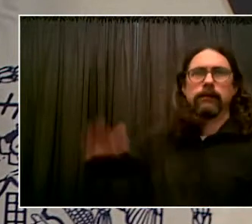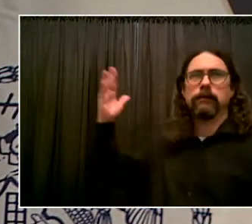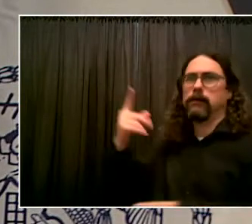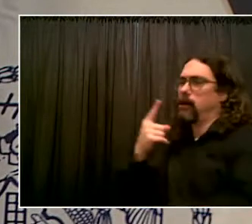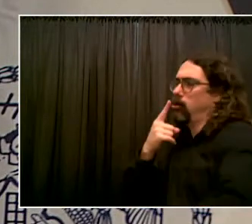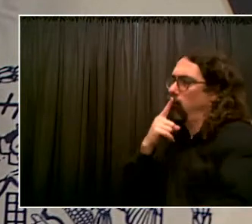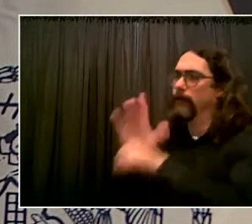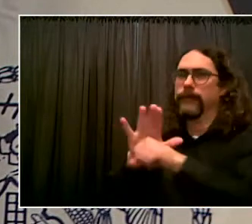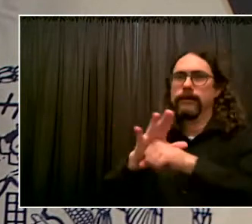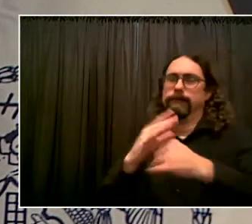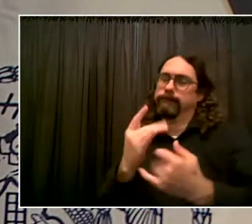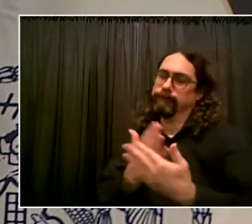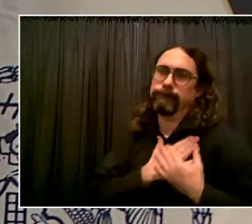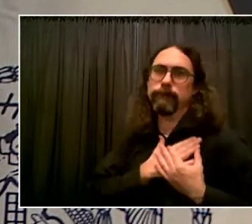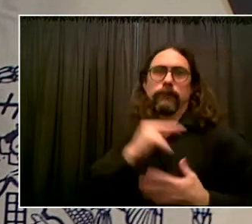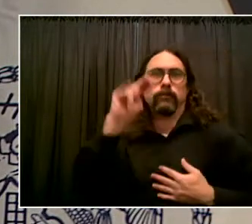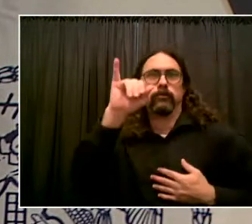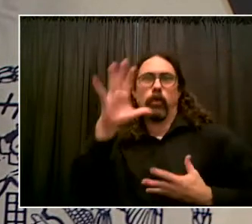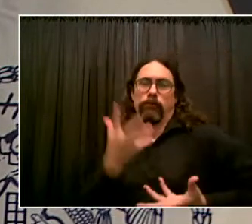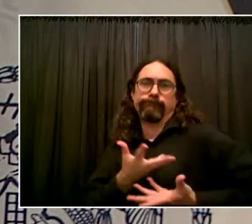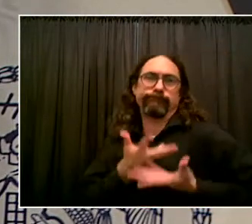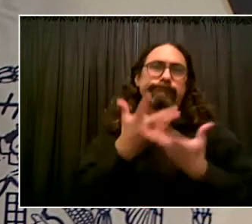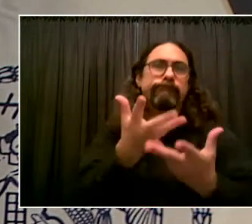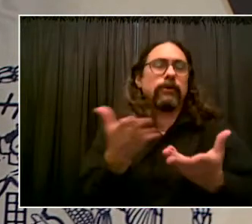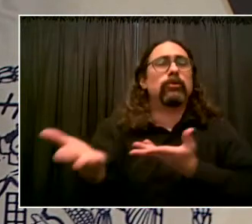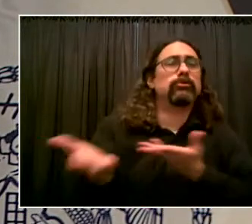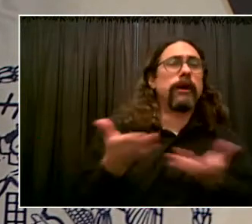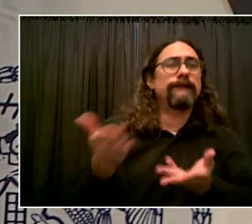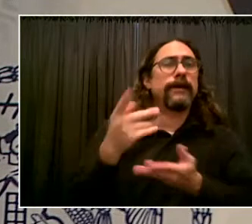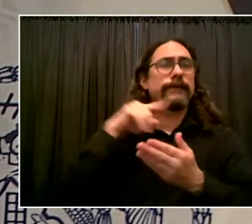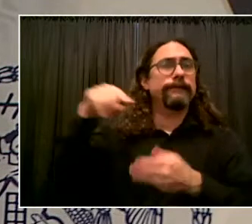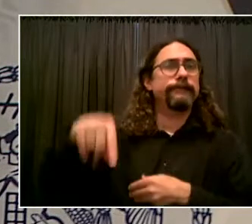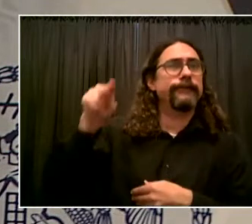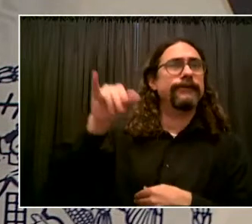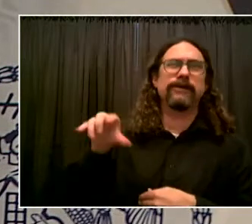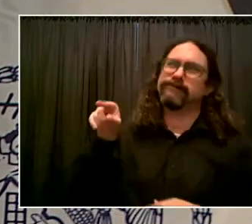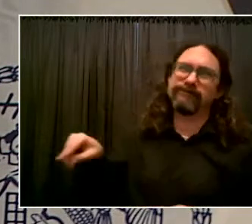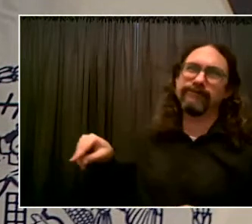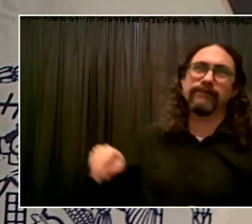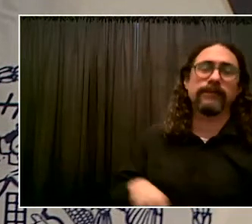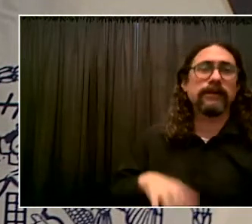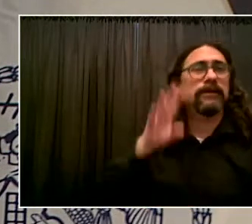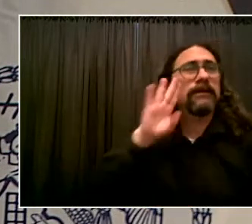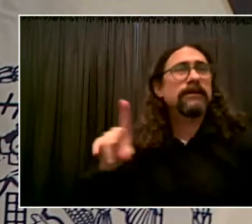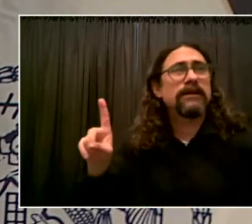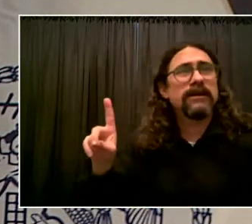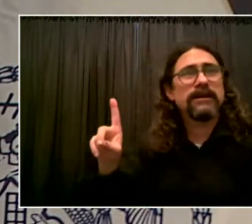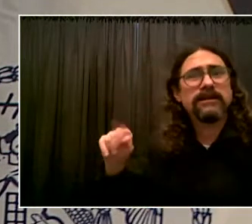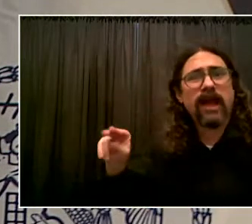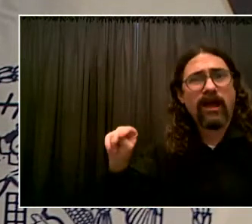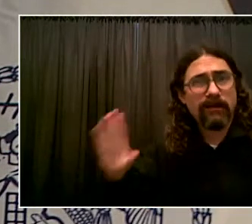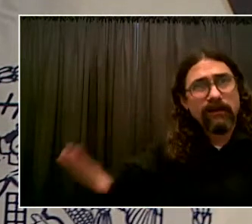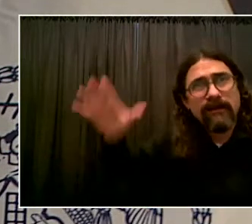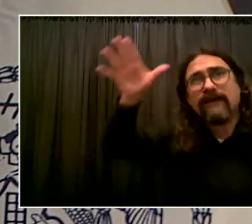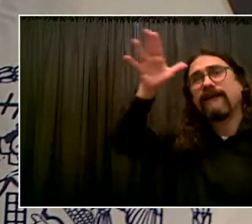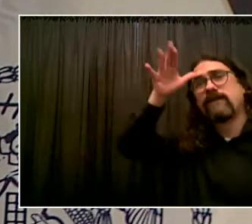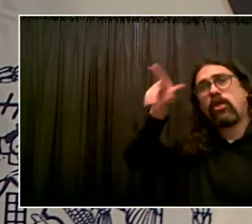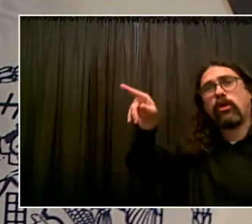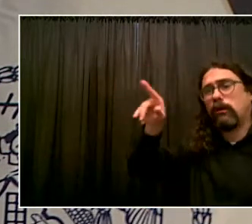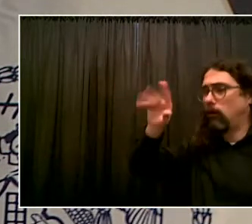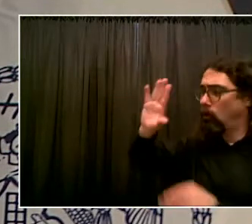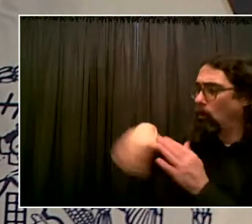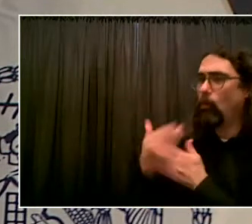His father before him, a firefighter his whole adult life. This family's done so much for New York